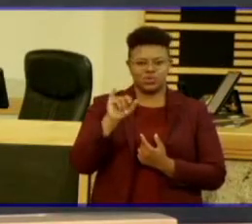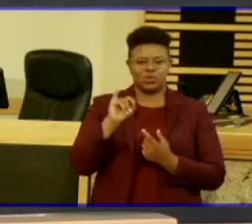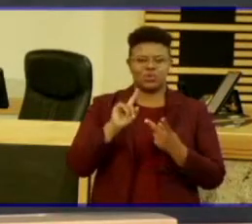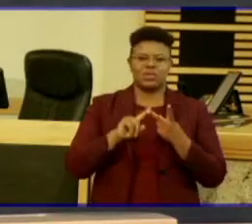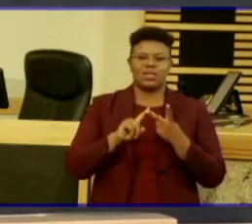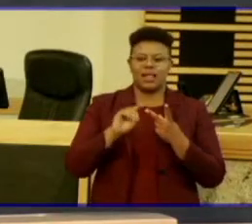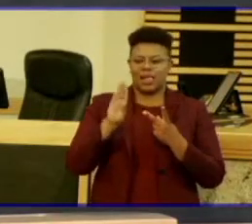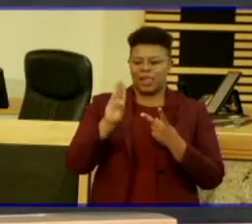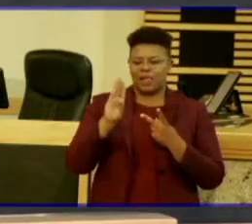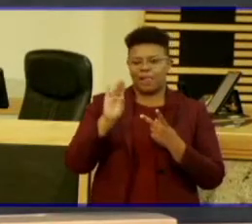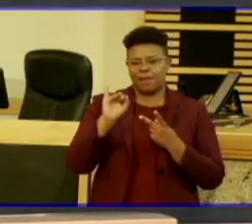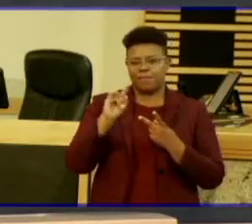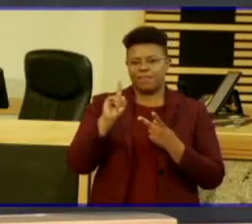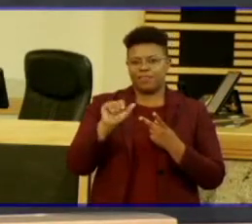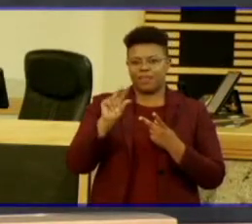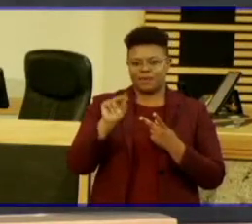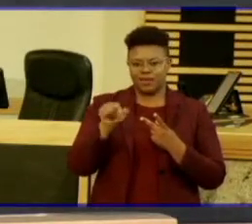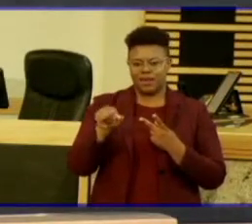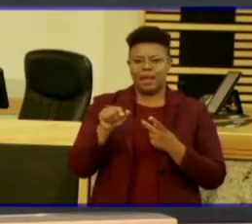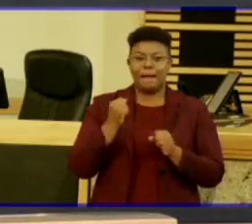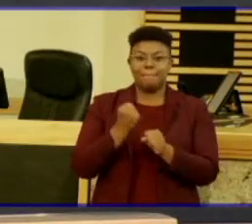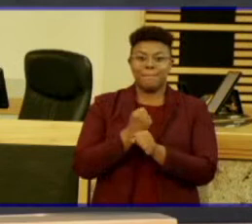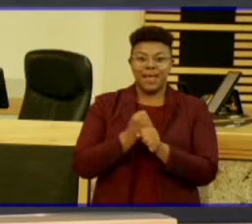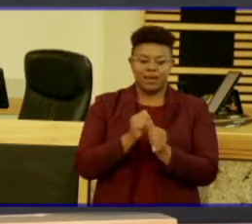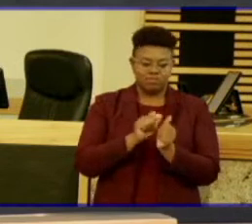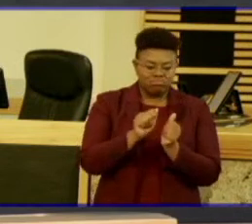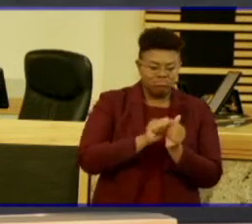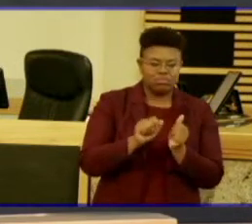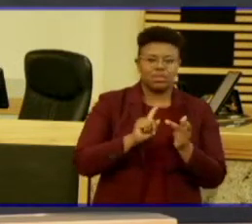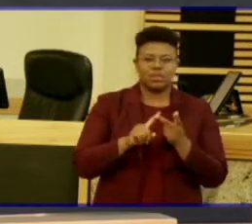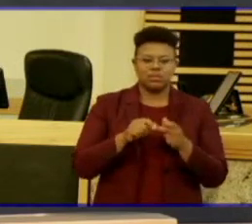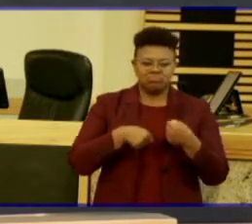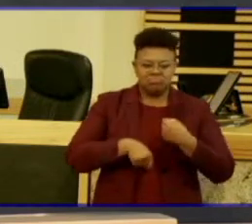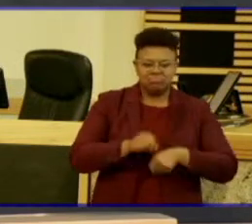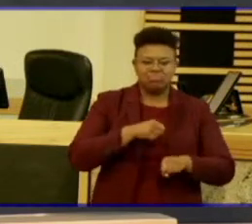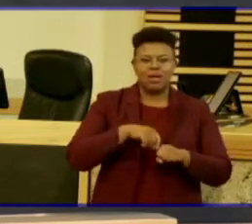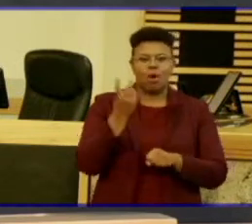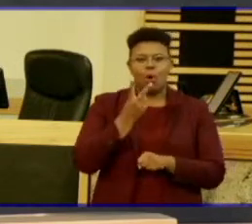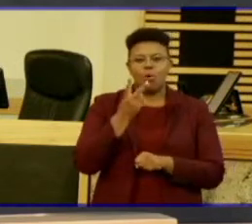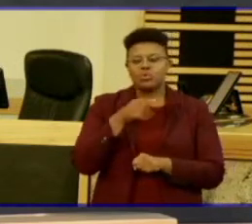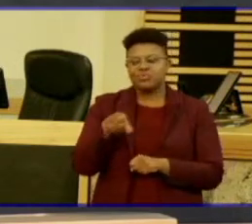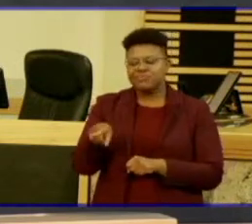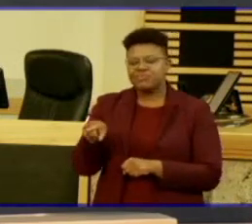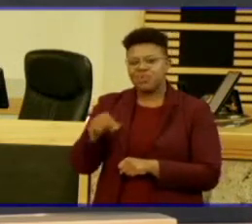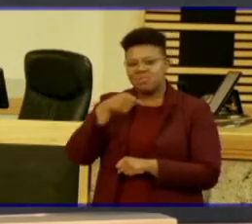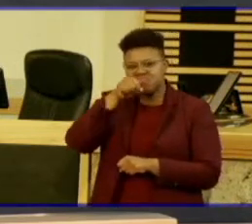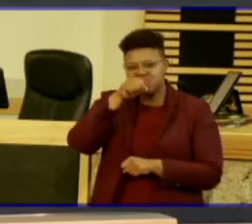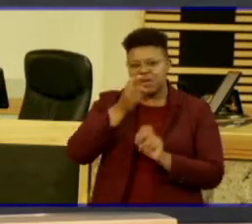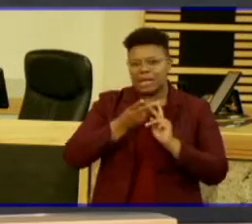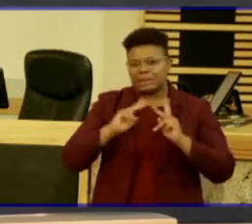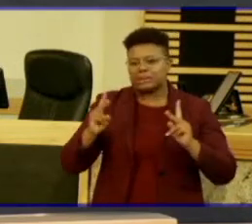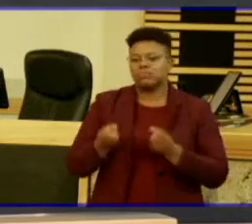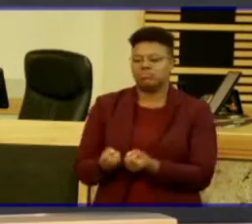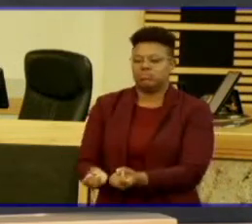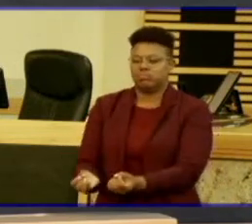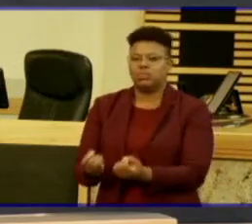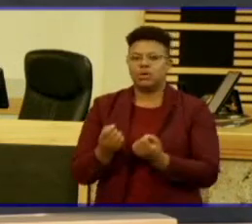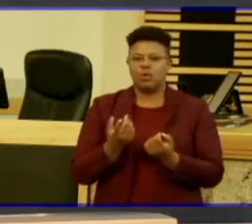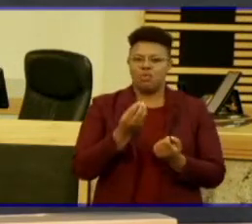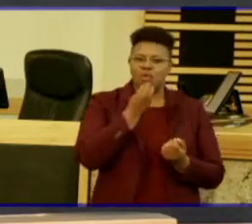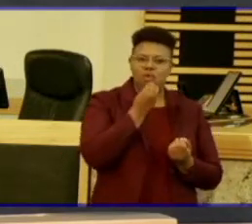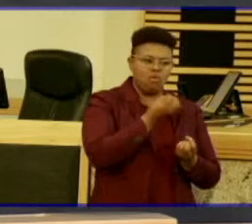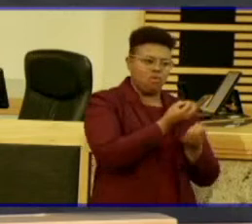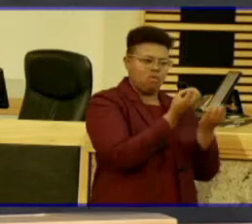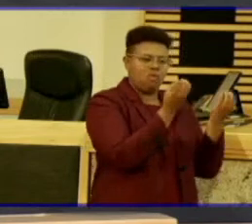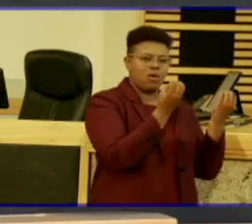support local markets with super maize meal, SEMP, and animal feed. With respect to agro-processing, Mkanduli